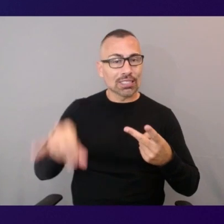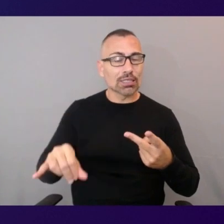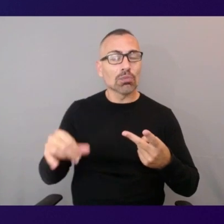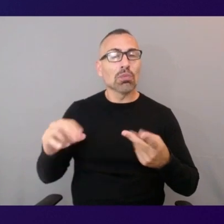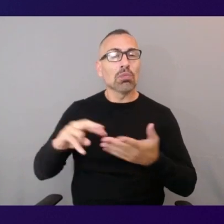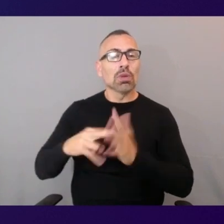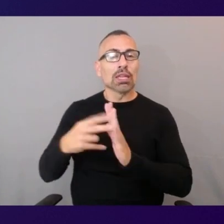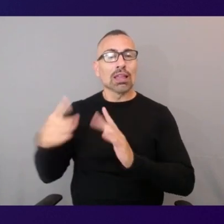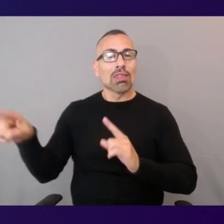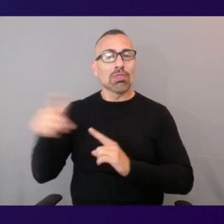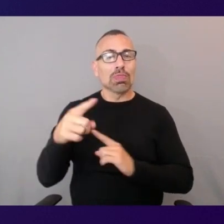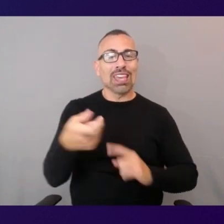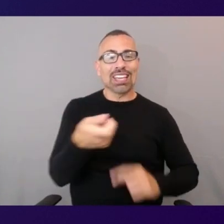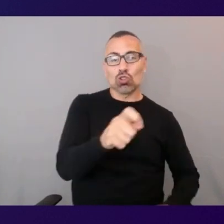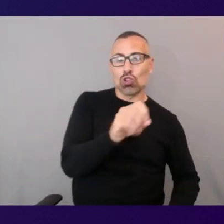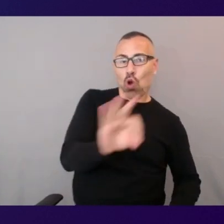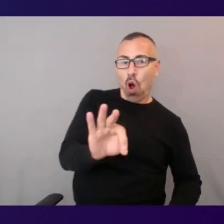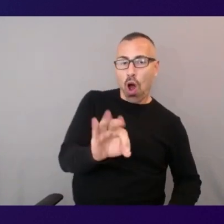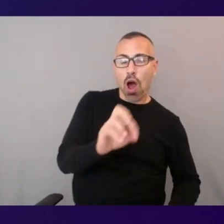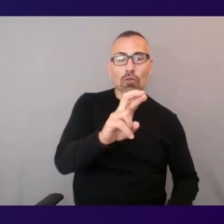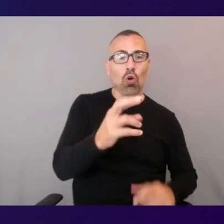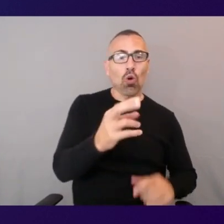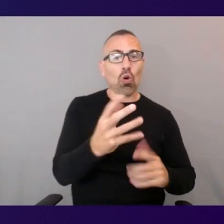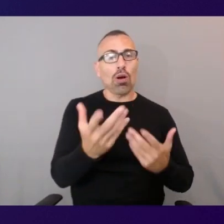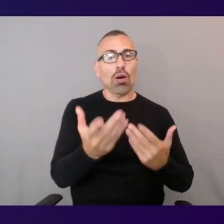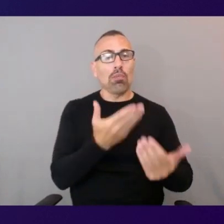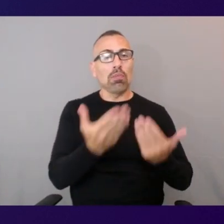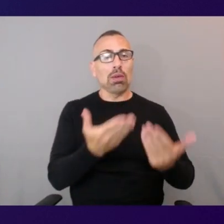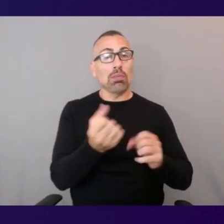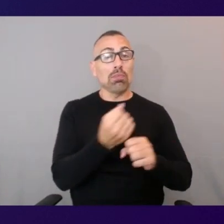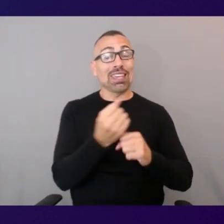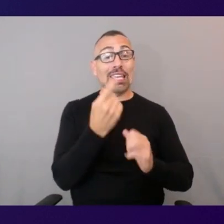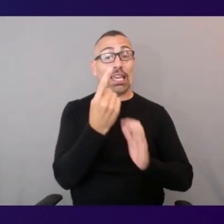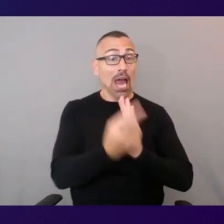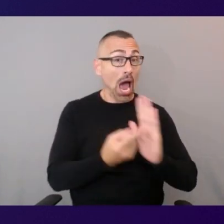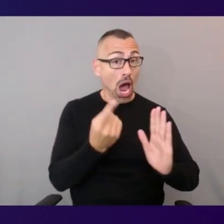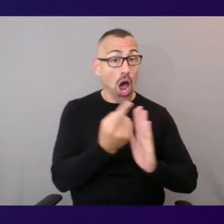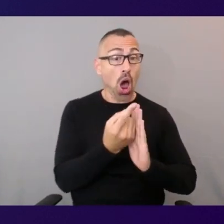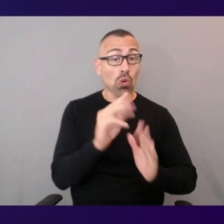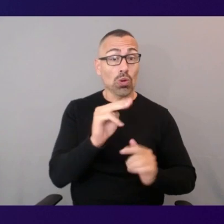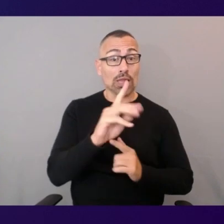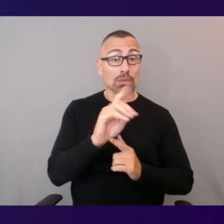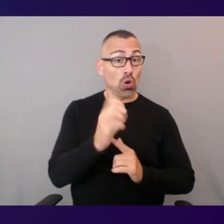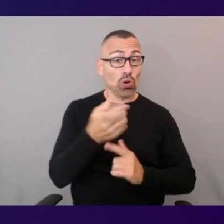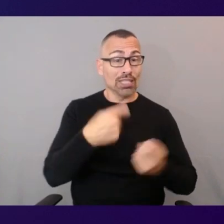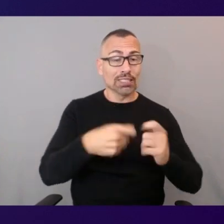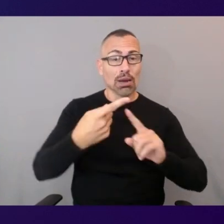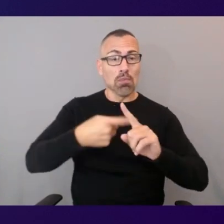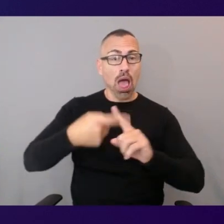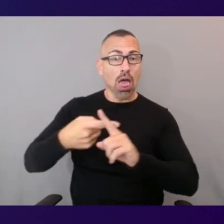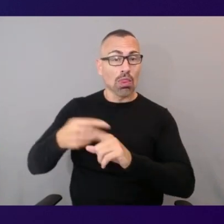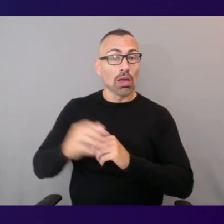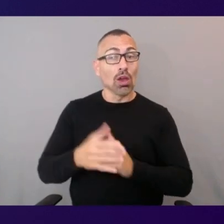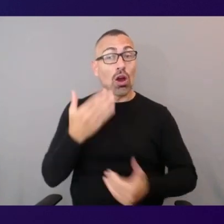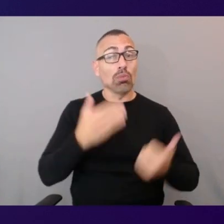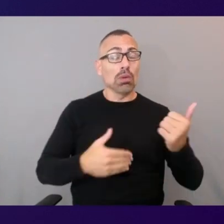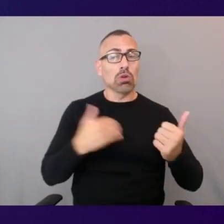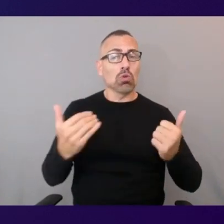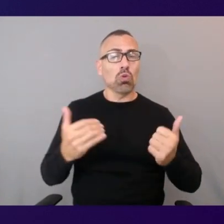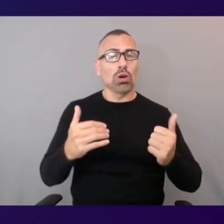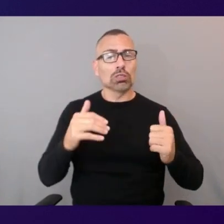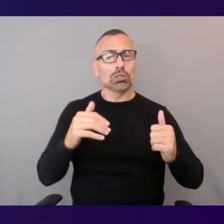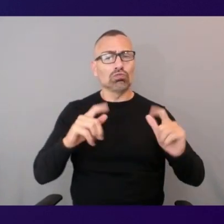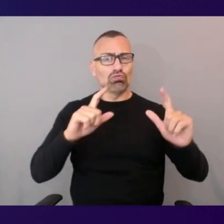turn it into maybe an hourly mode instead of a monthly cost. Maybe you want to do a snapshot on that, back that machine up, and then